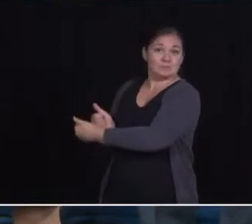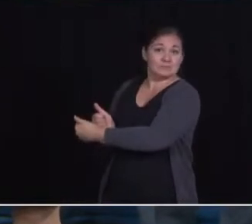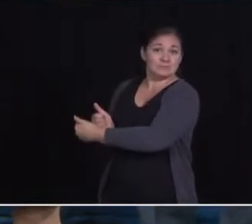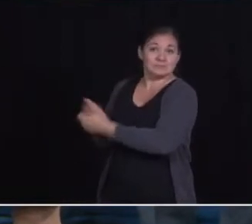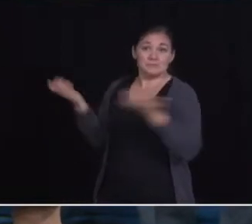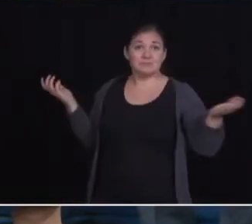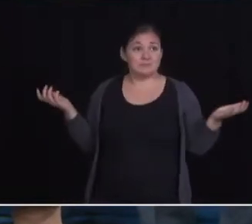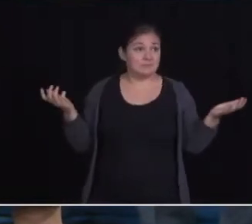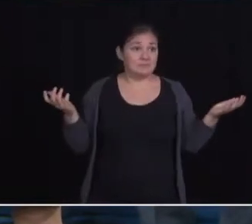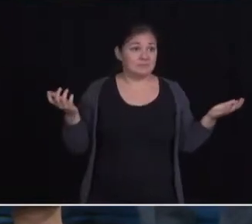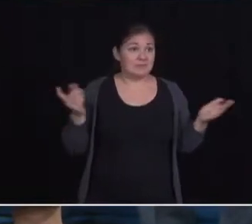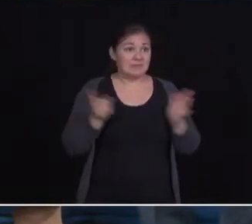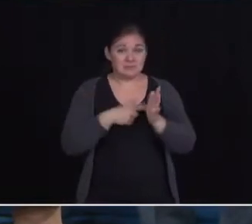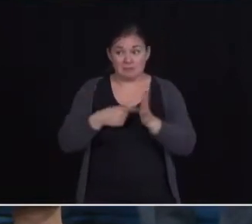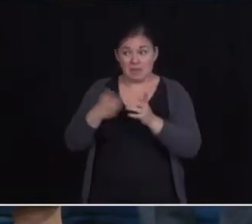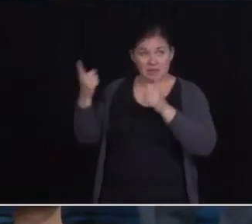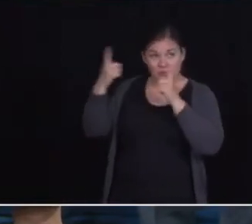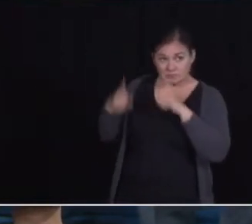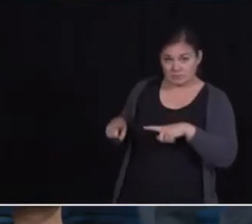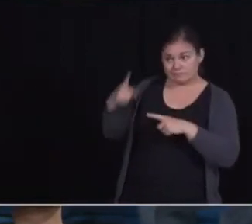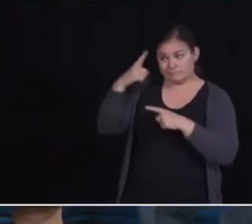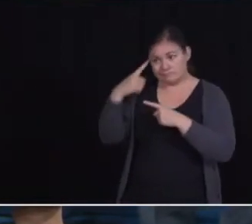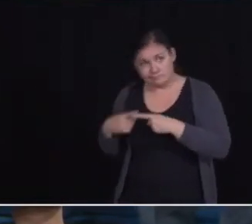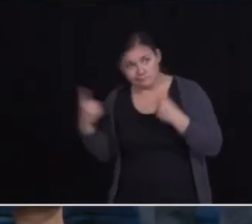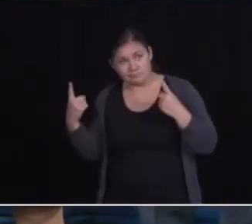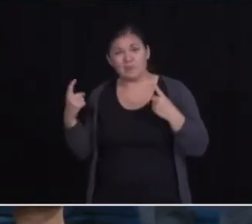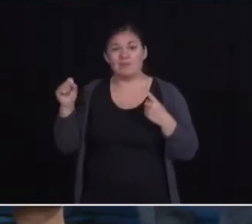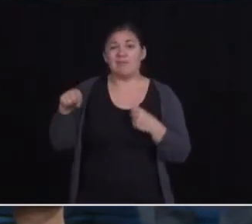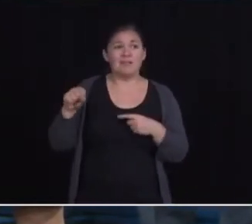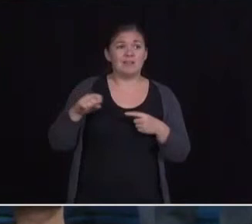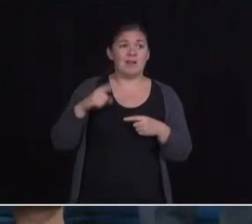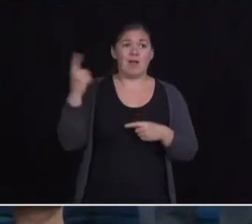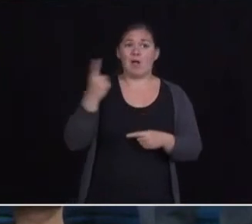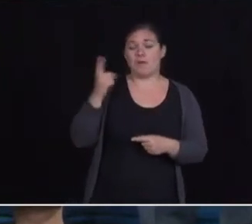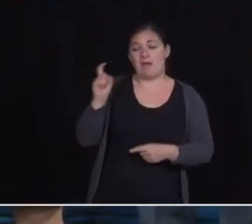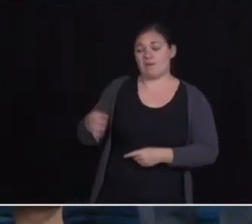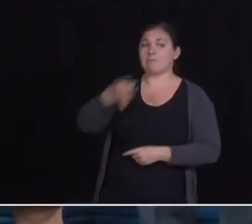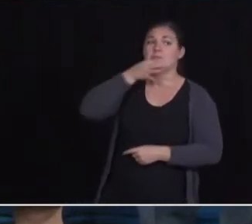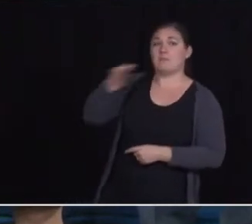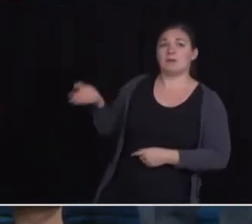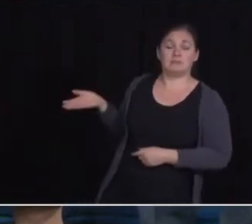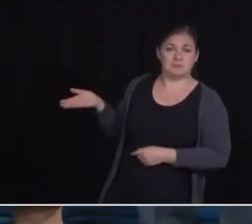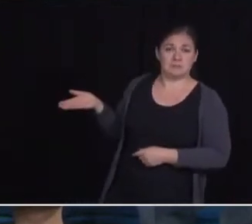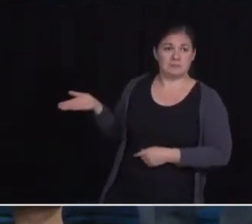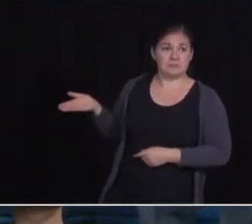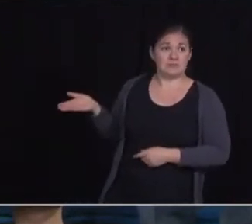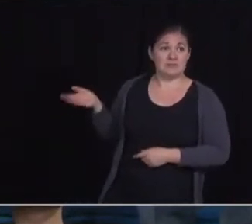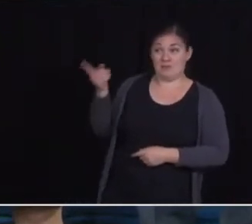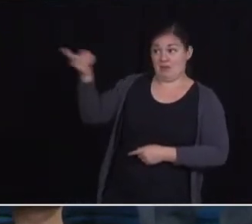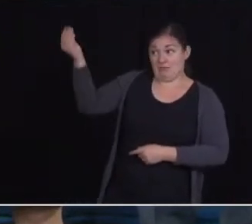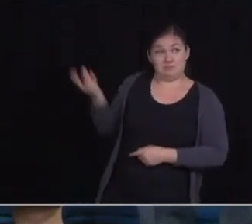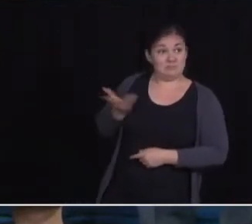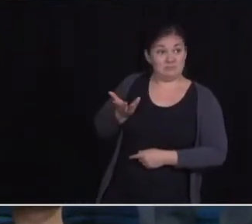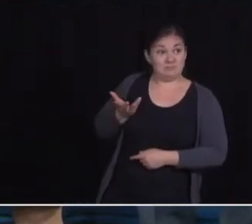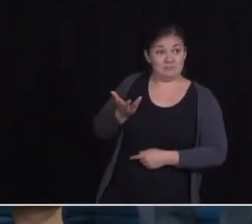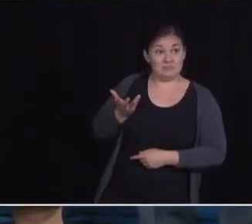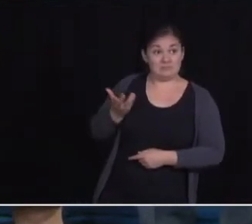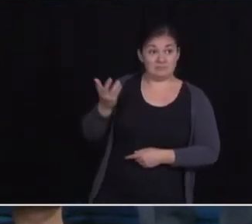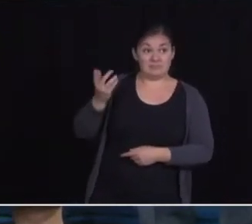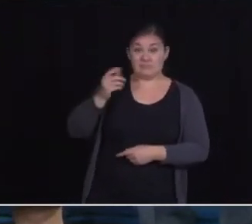me and say, this is a scenario, and if we don't do this, this will happen, I'm listening to them. And there's so